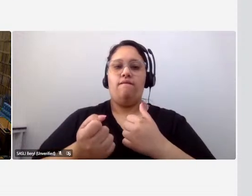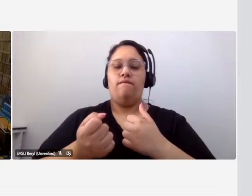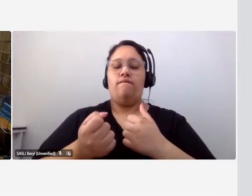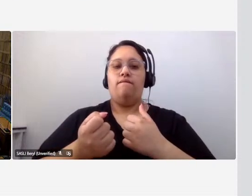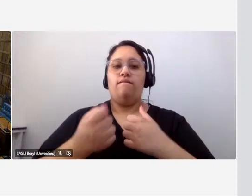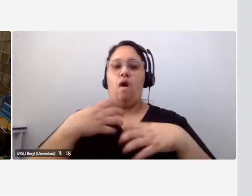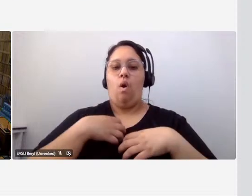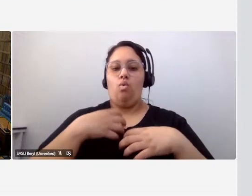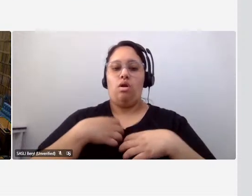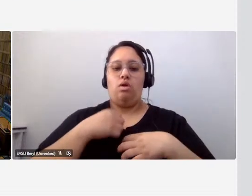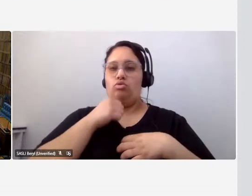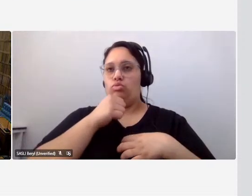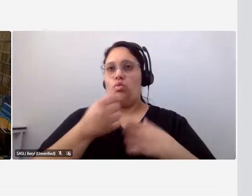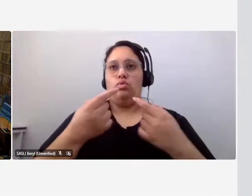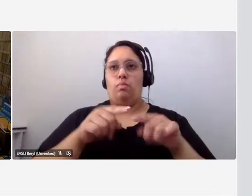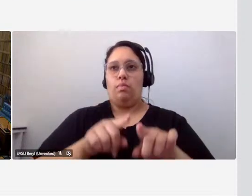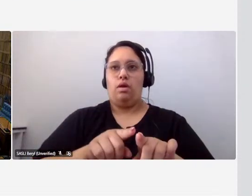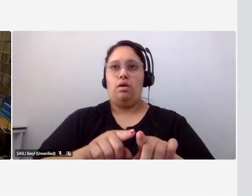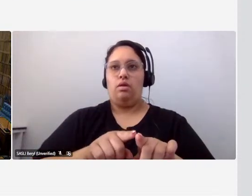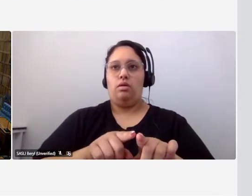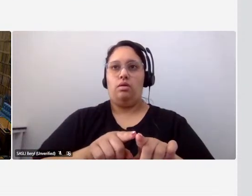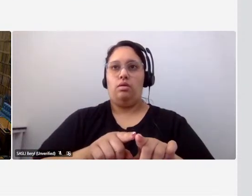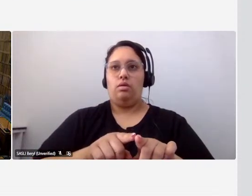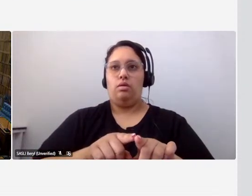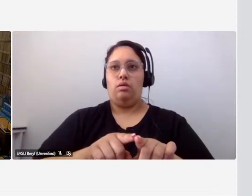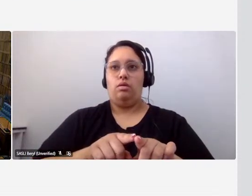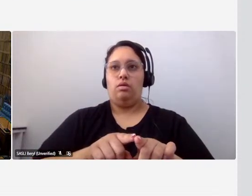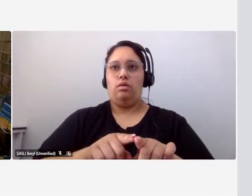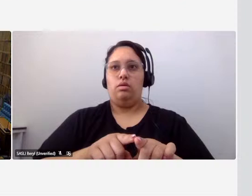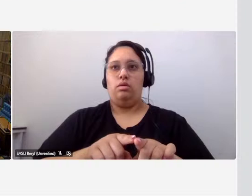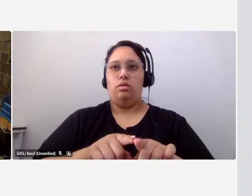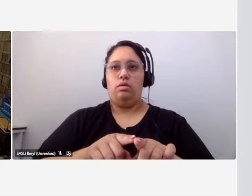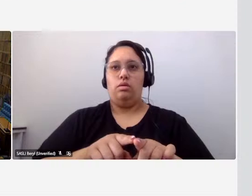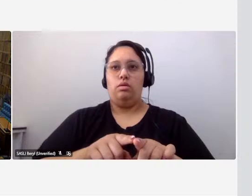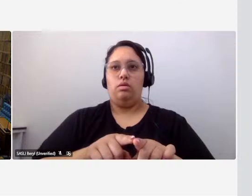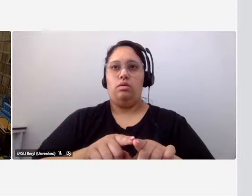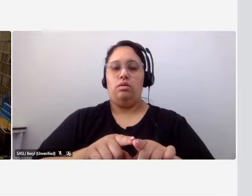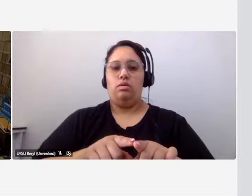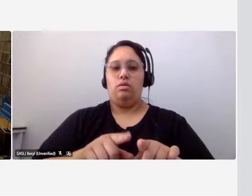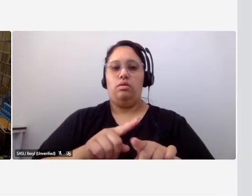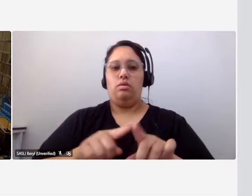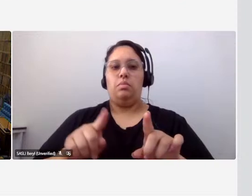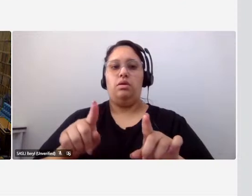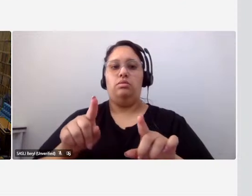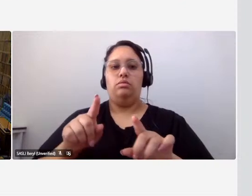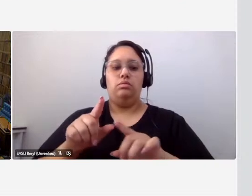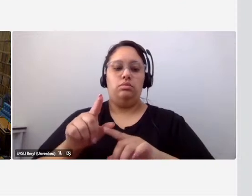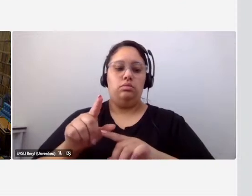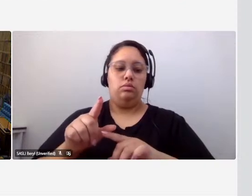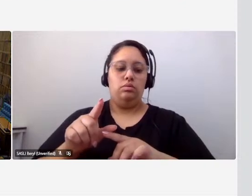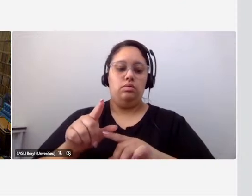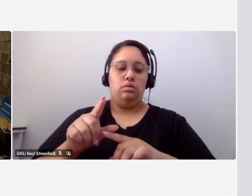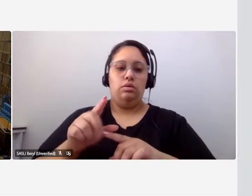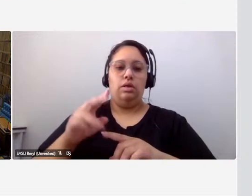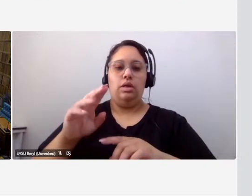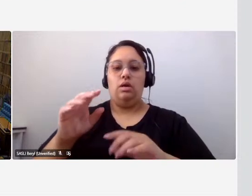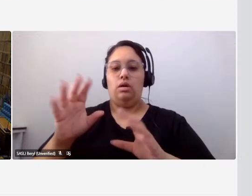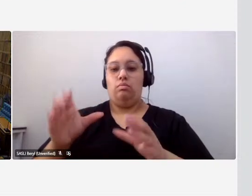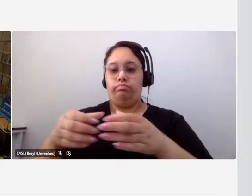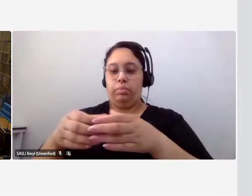the owner does not comply, and then the financial burden lies on HWC. And as an entity